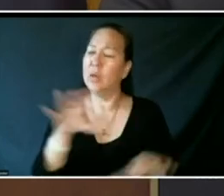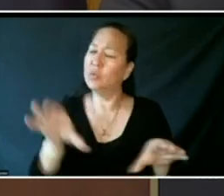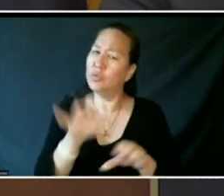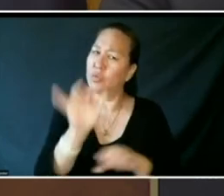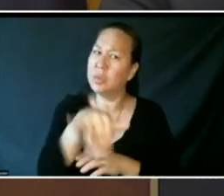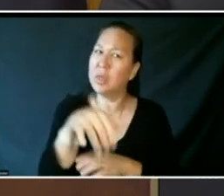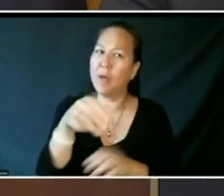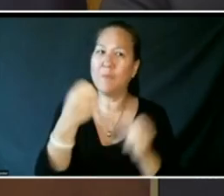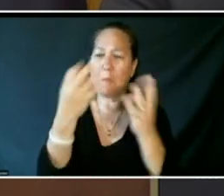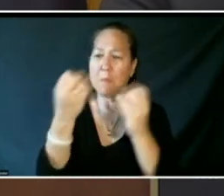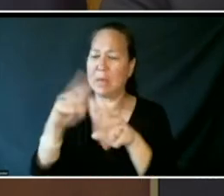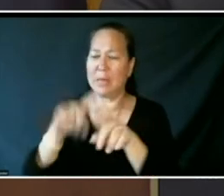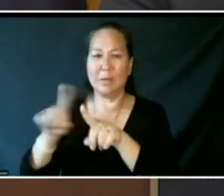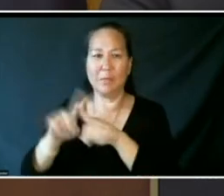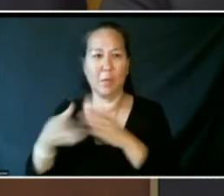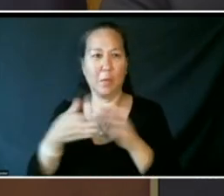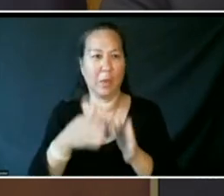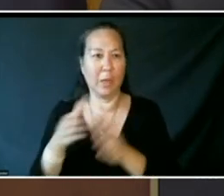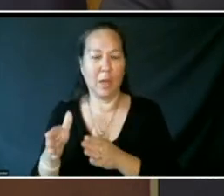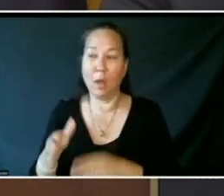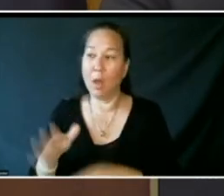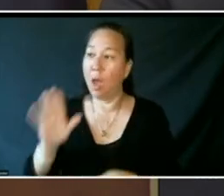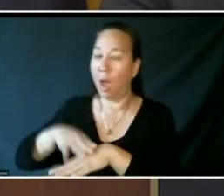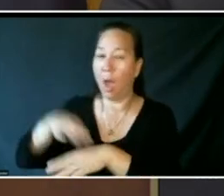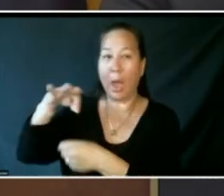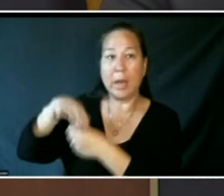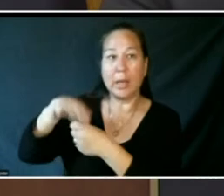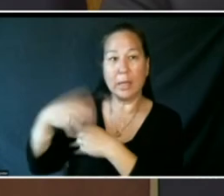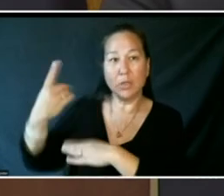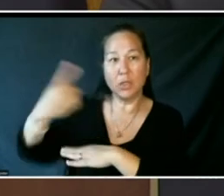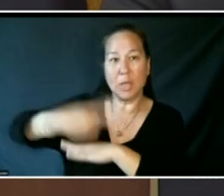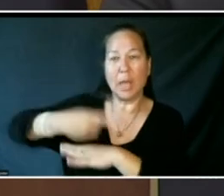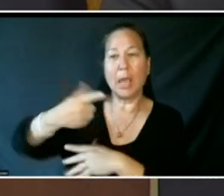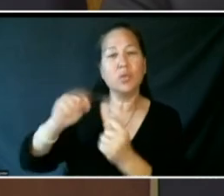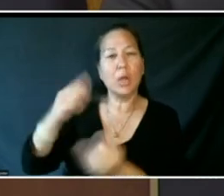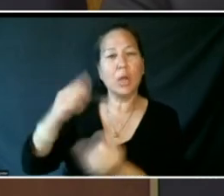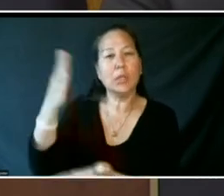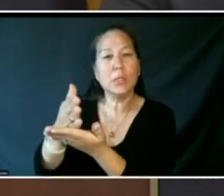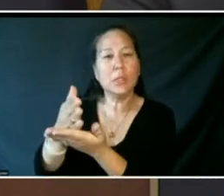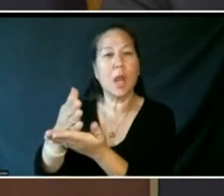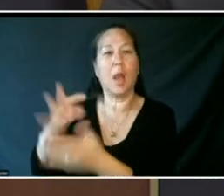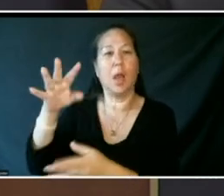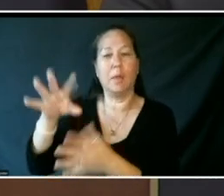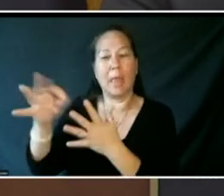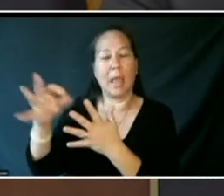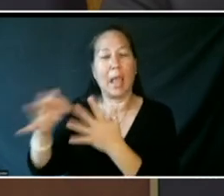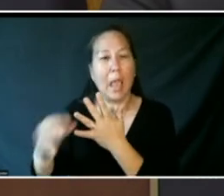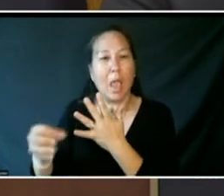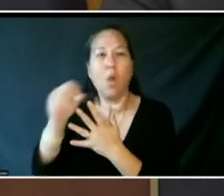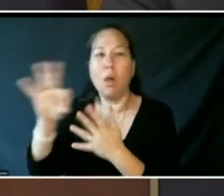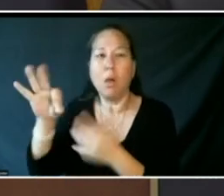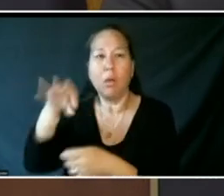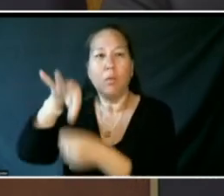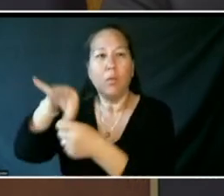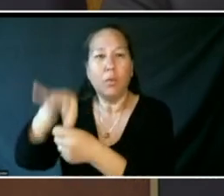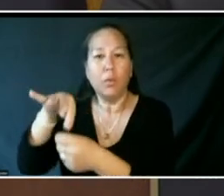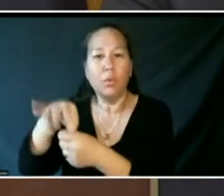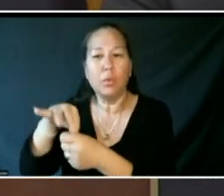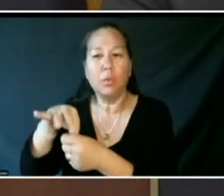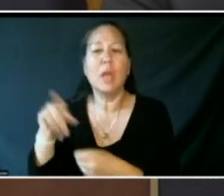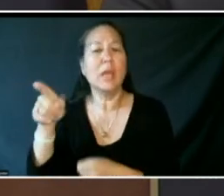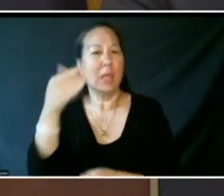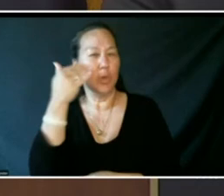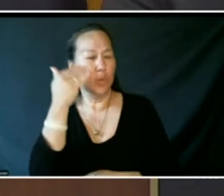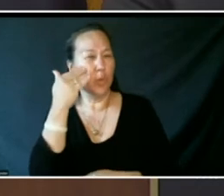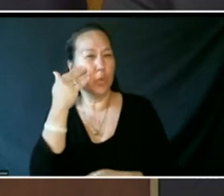election day, he sought to stop the counting of the vote, knowing that the millions of absentee ballots elections officials would be counting on election